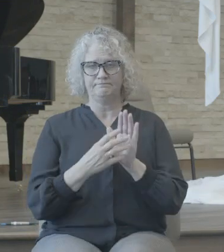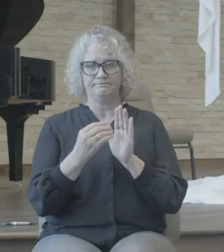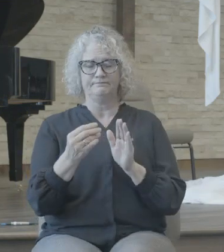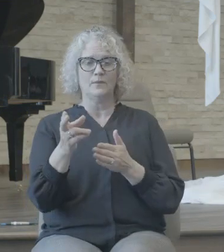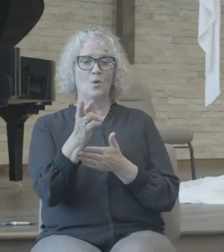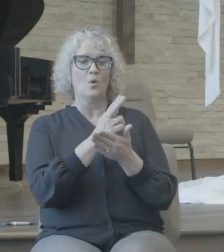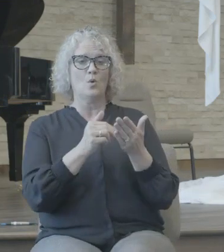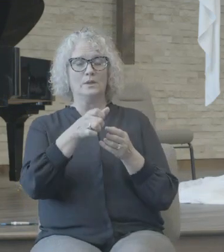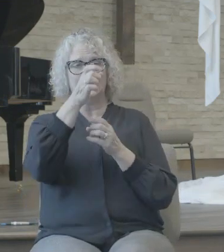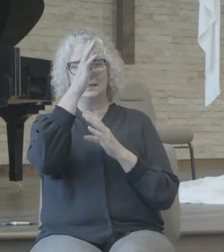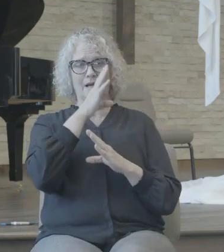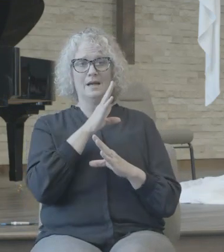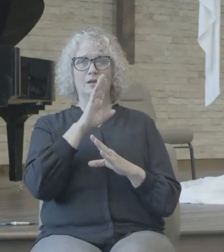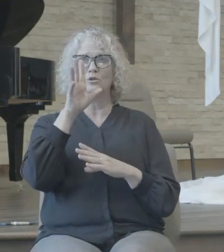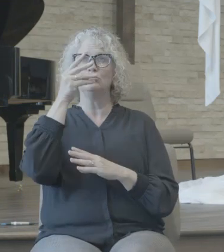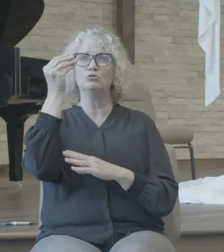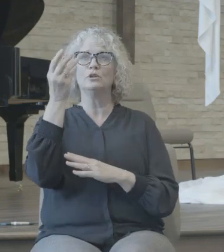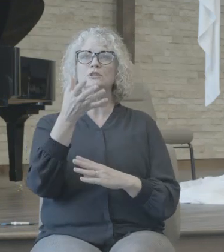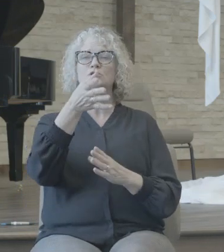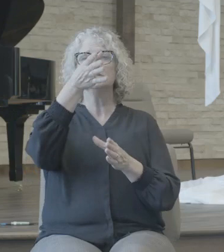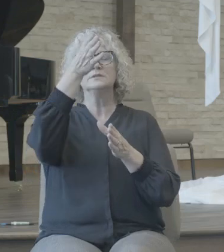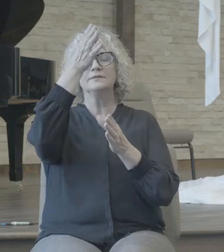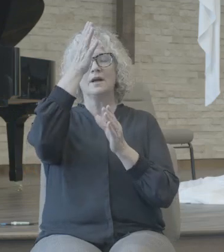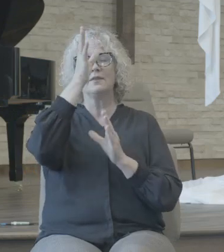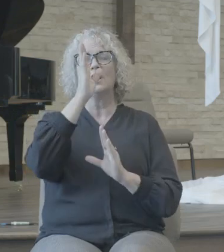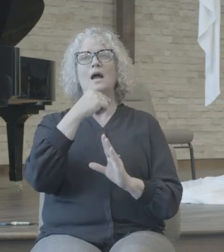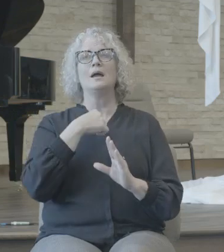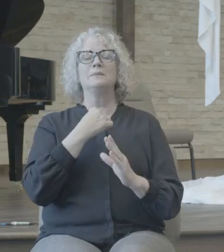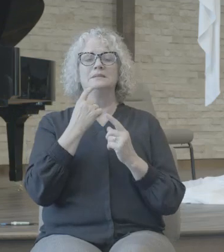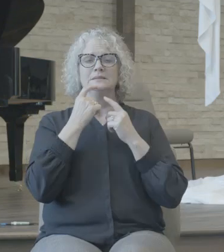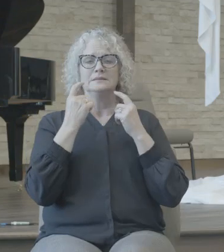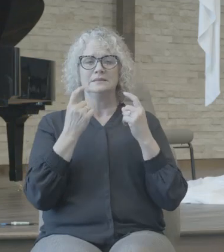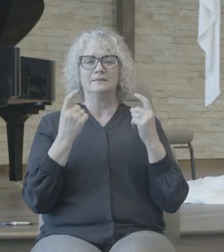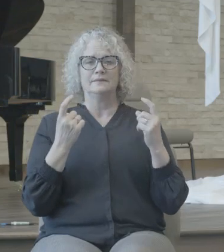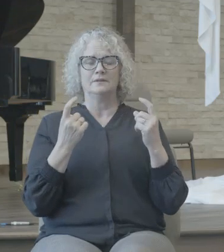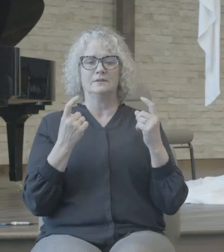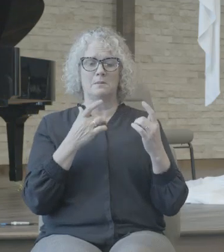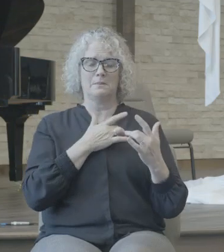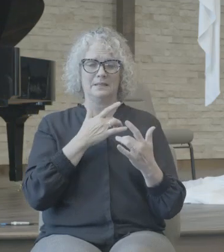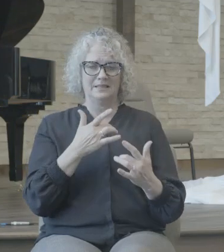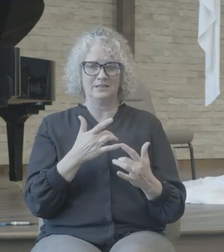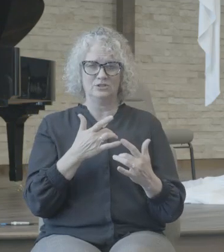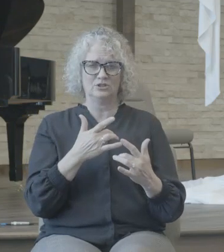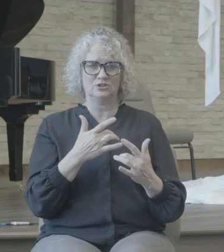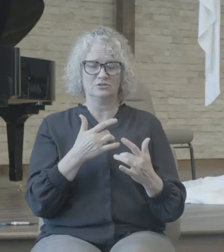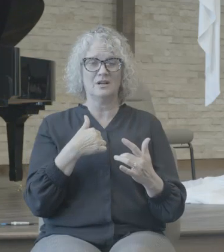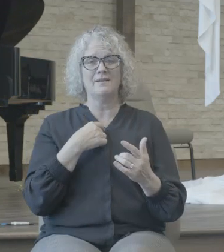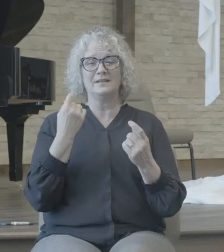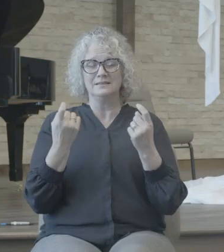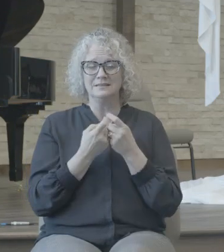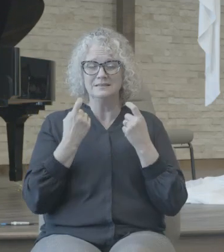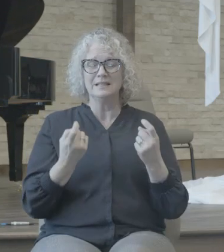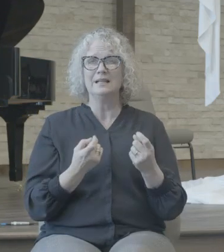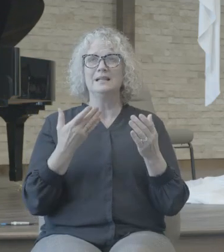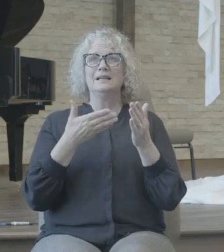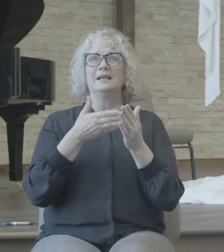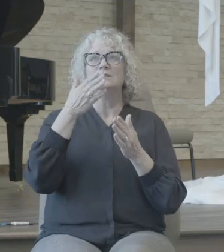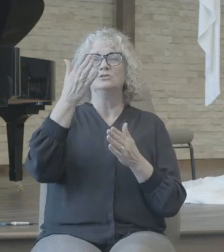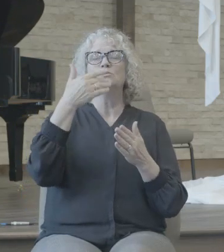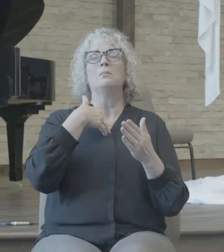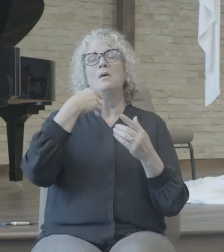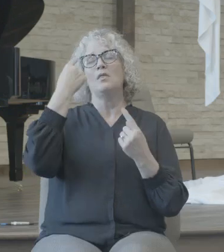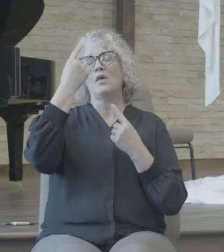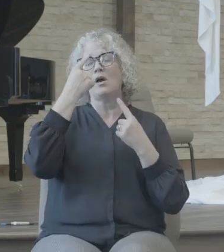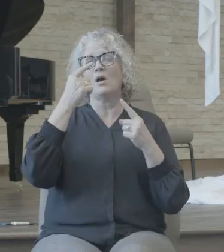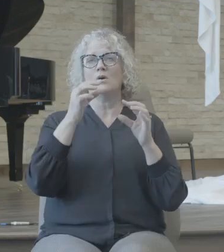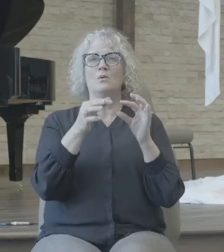God, gracious Father, I am sinful by nature and have sinned against you in my thoughts, words,